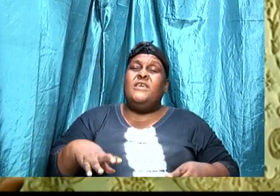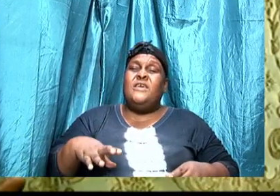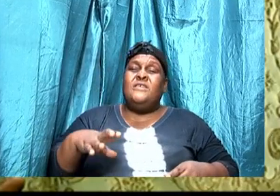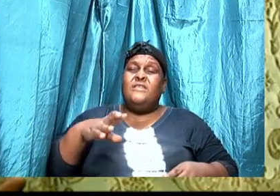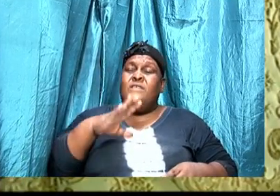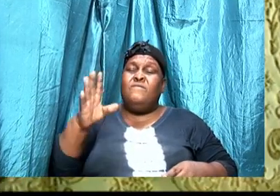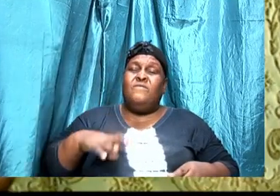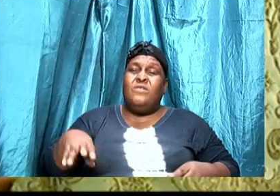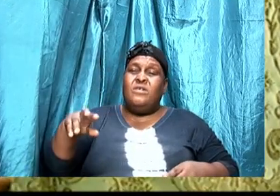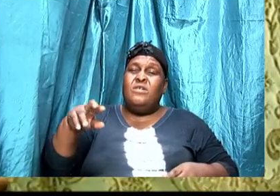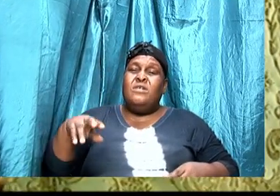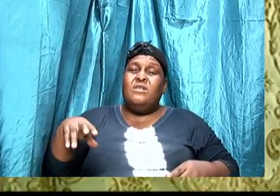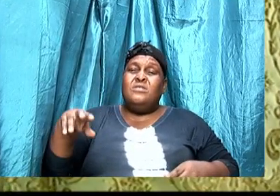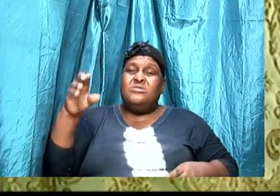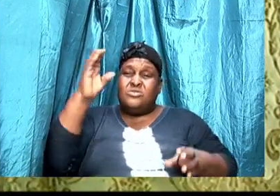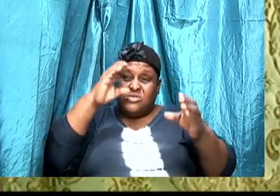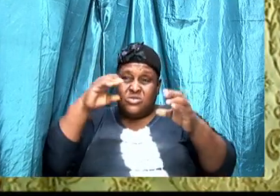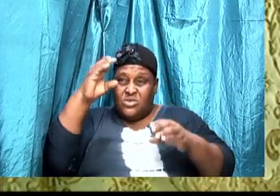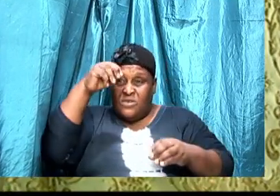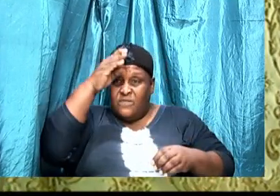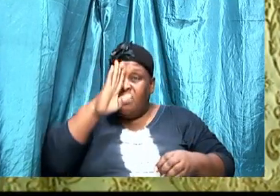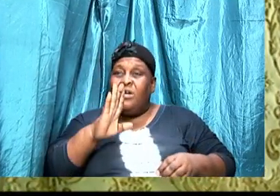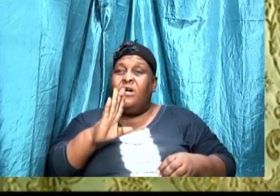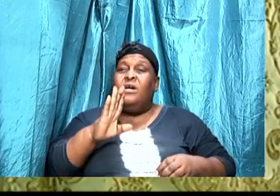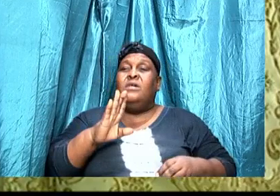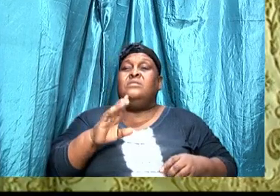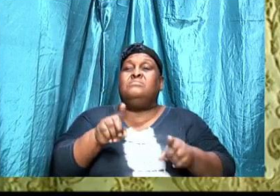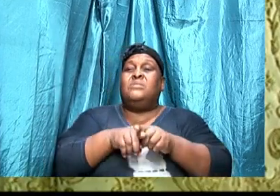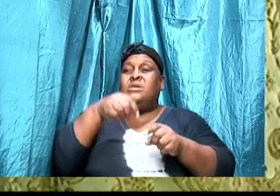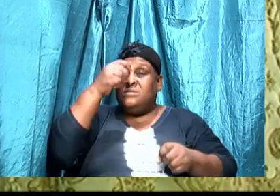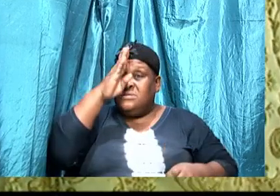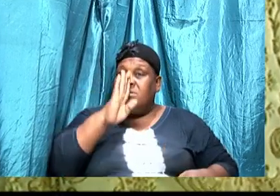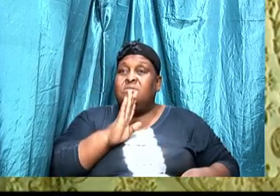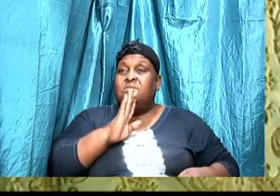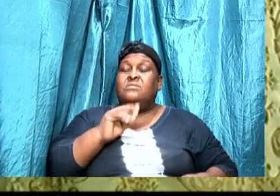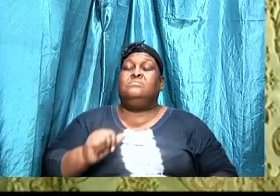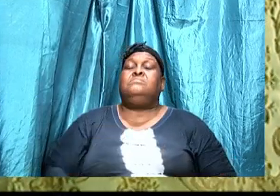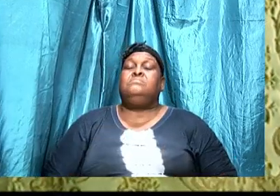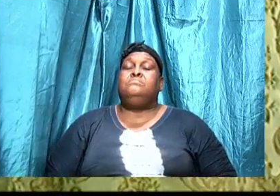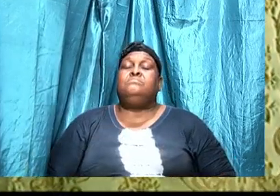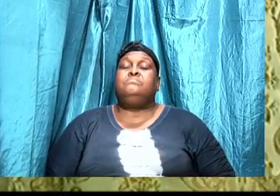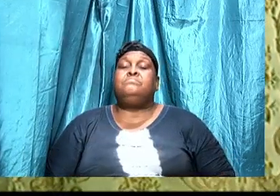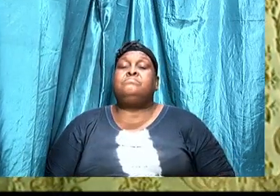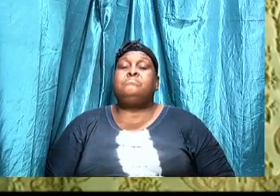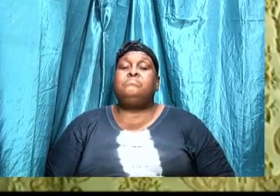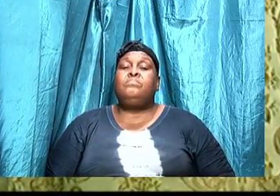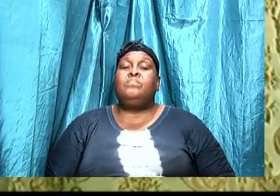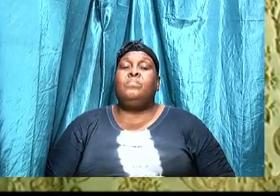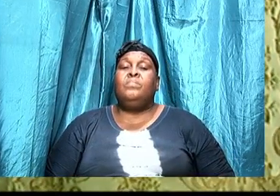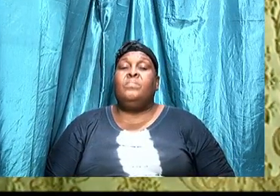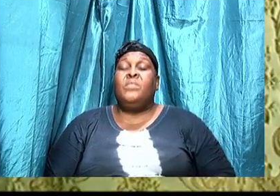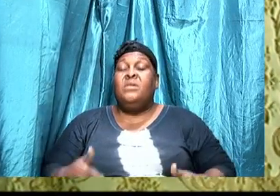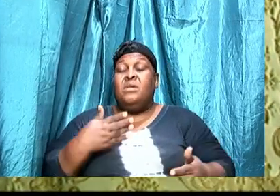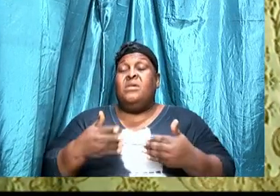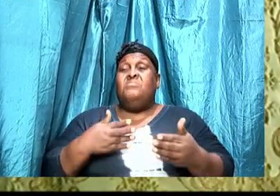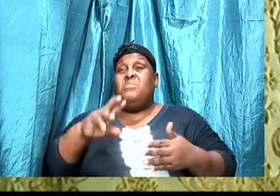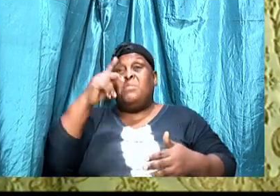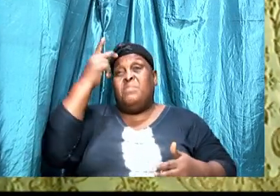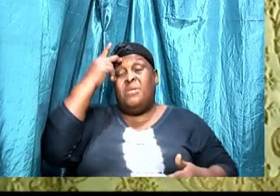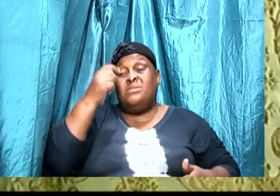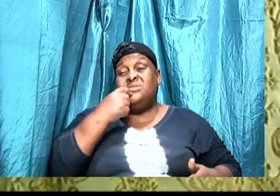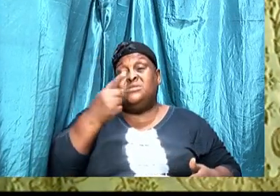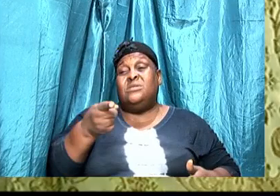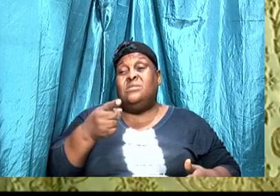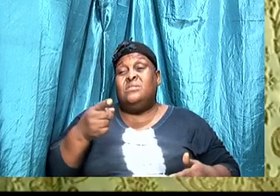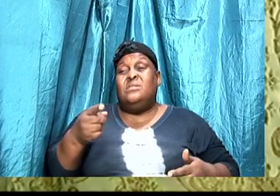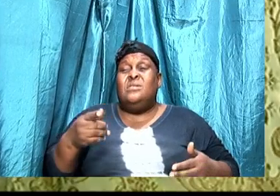faith, as it were, he's saying that having discussed all of this, then what